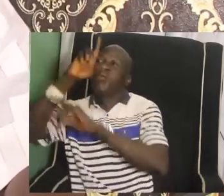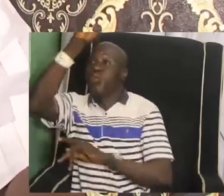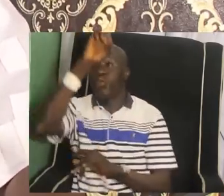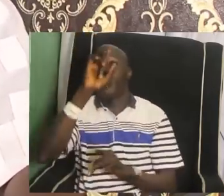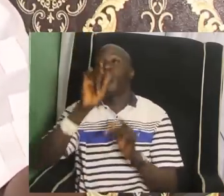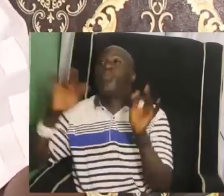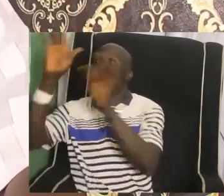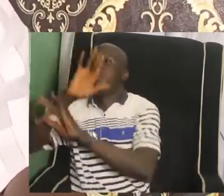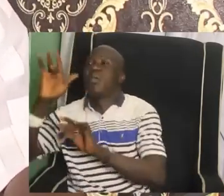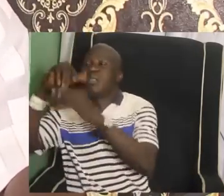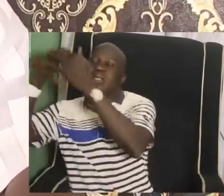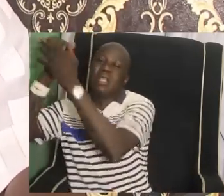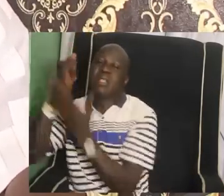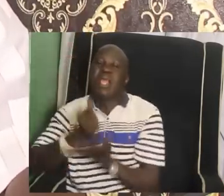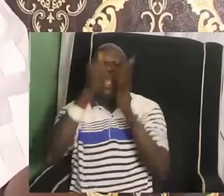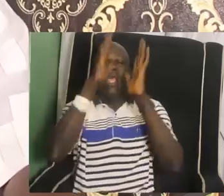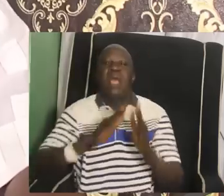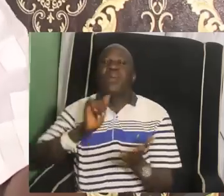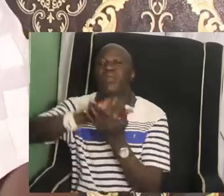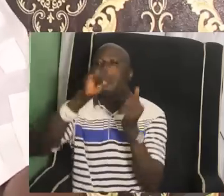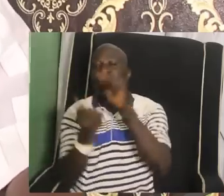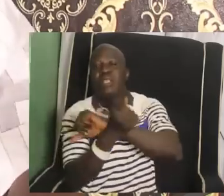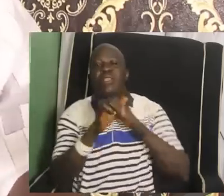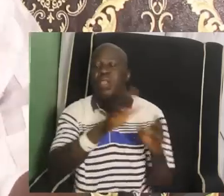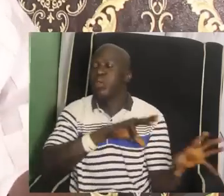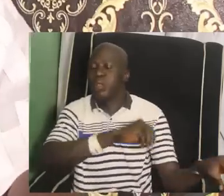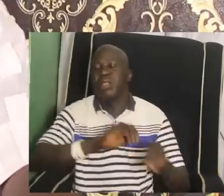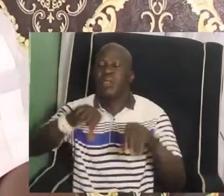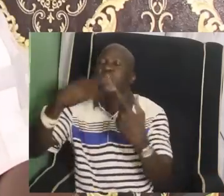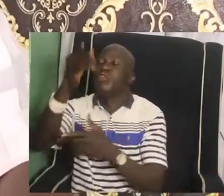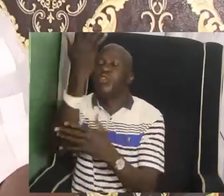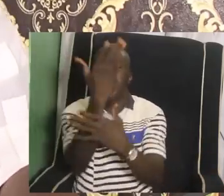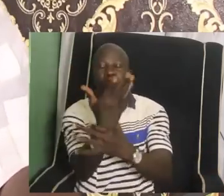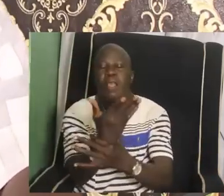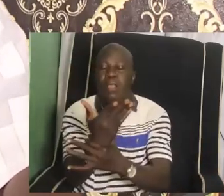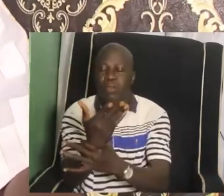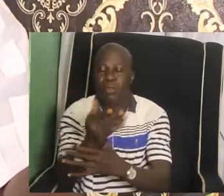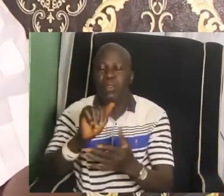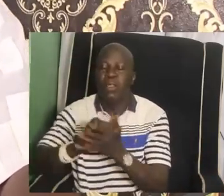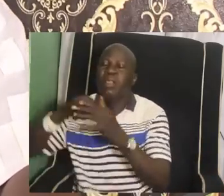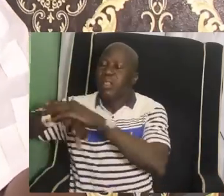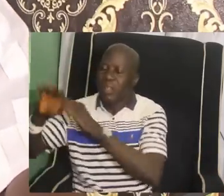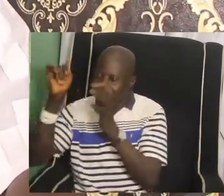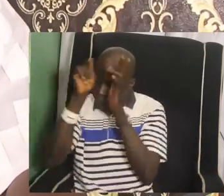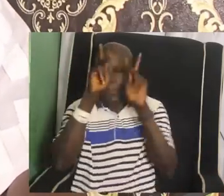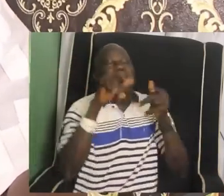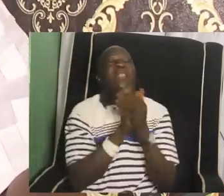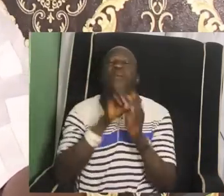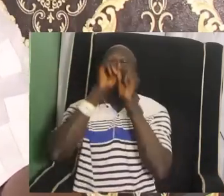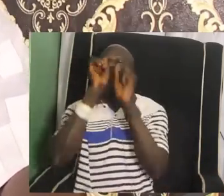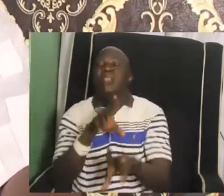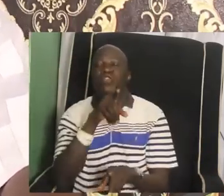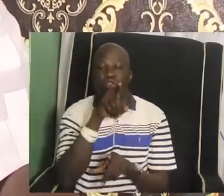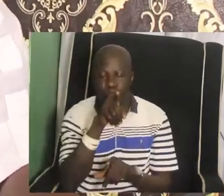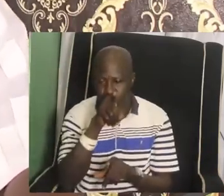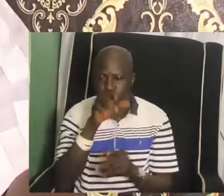man change story. Just a nepa that change one story. O ma fa le Olowo. Grant them over to you. And ti yo poko fun o. The one that will bless